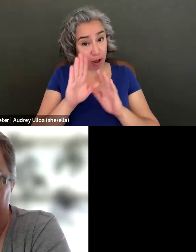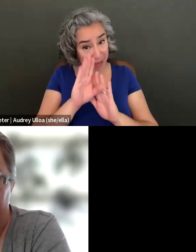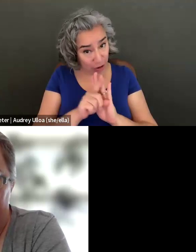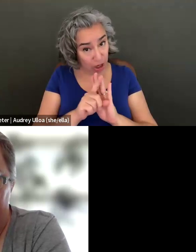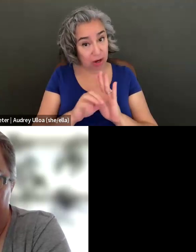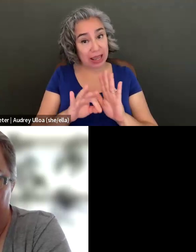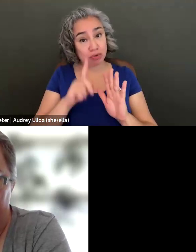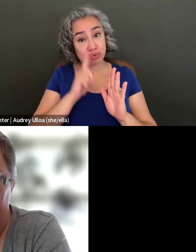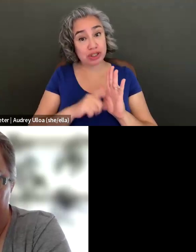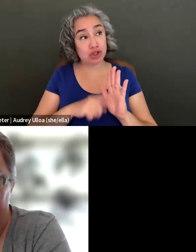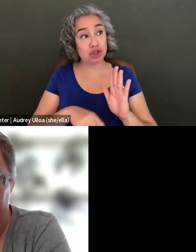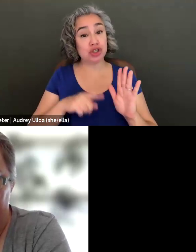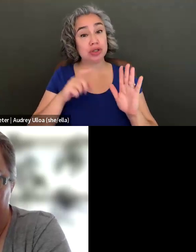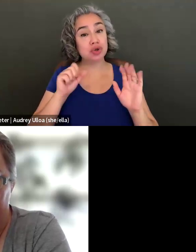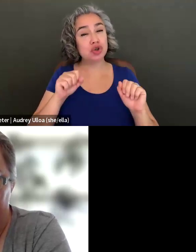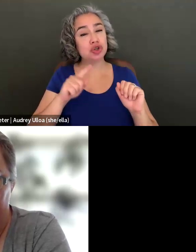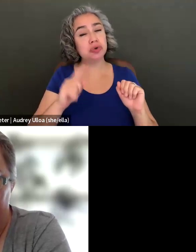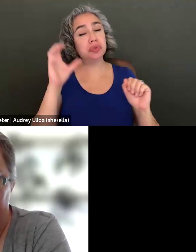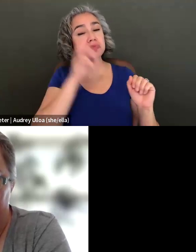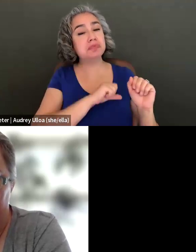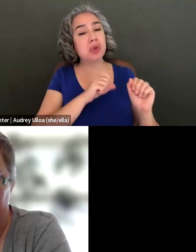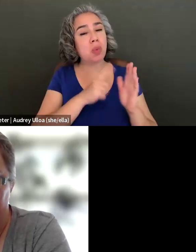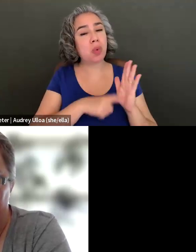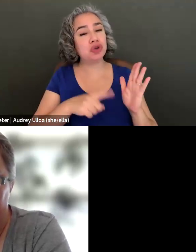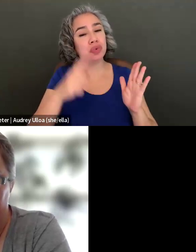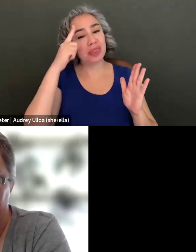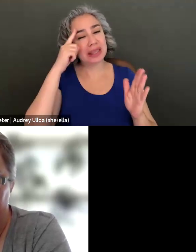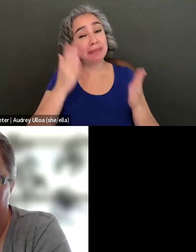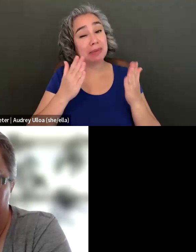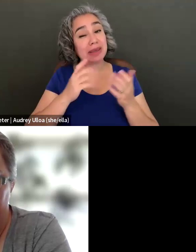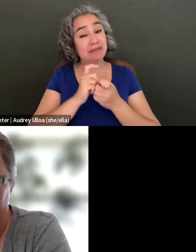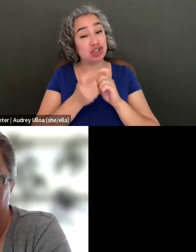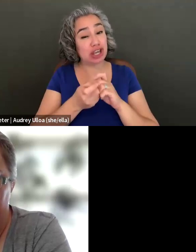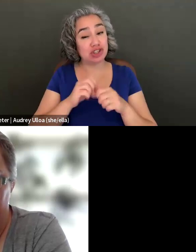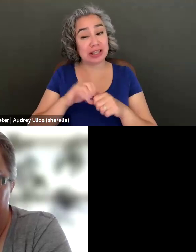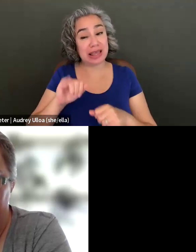research, do you care to speculate about what you think may have changed in the